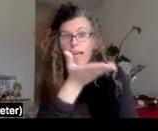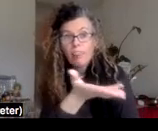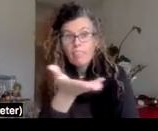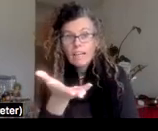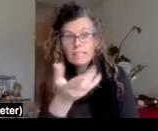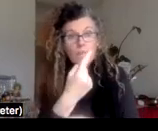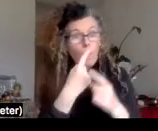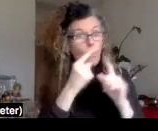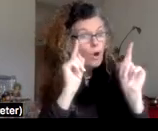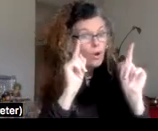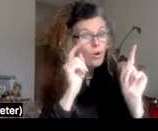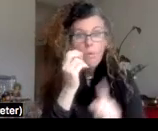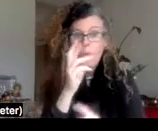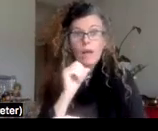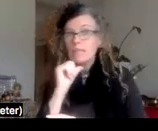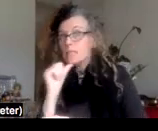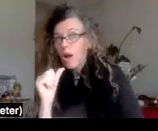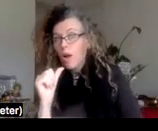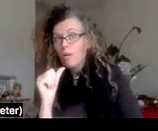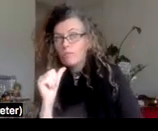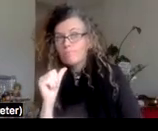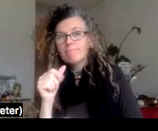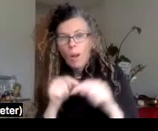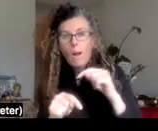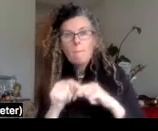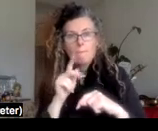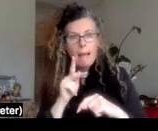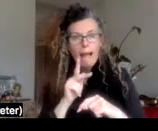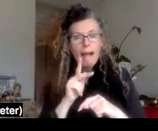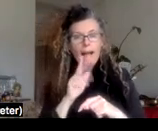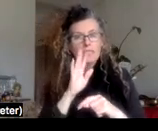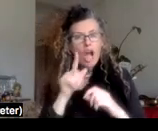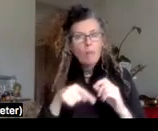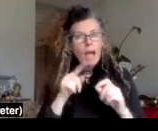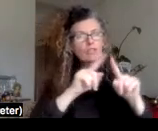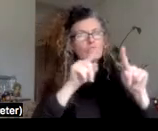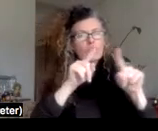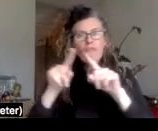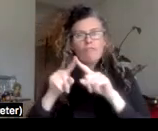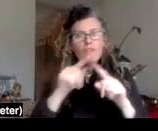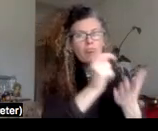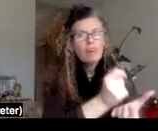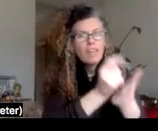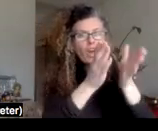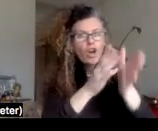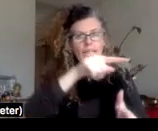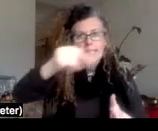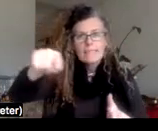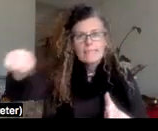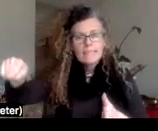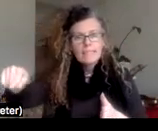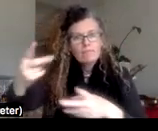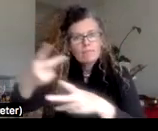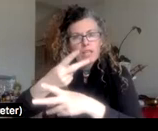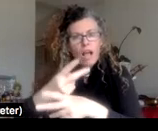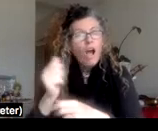that brings me back to, what I always talk about with a lot of these theorists out there that are trying to figure things out, is all you have to do